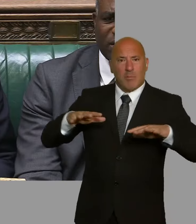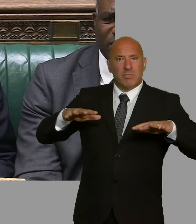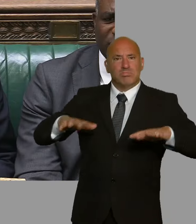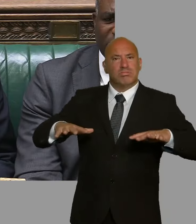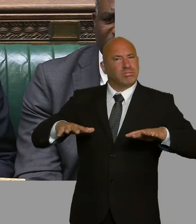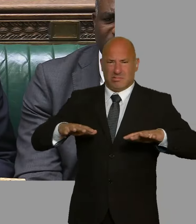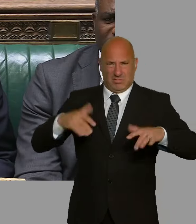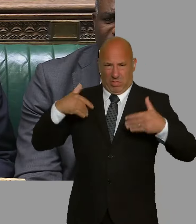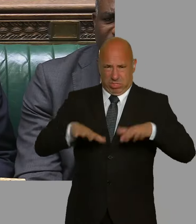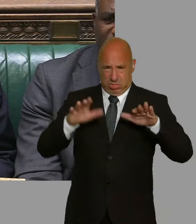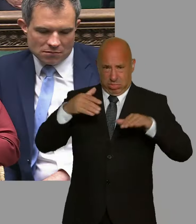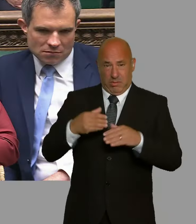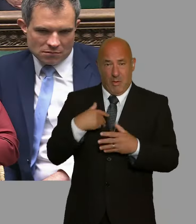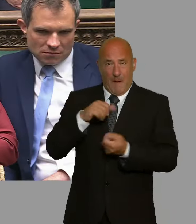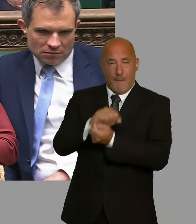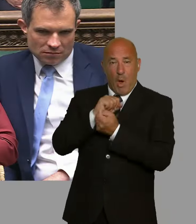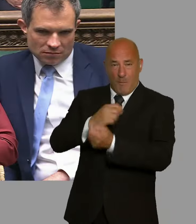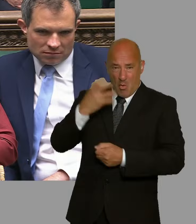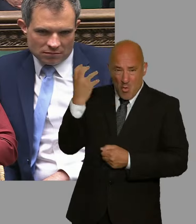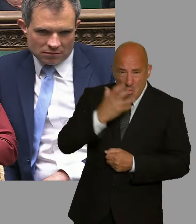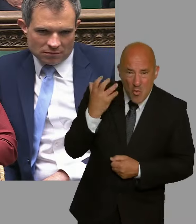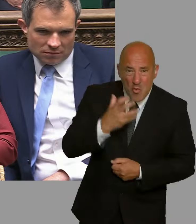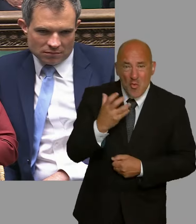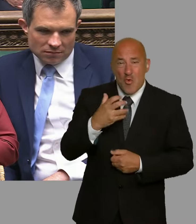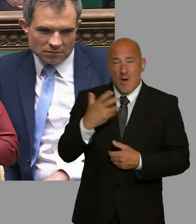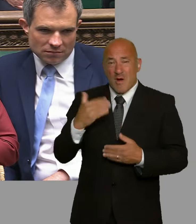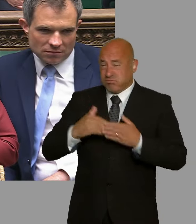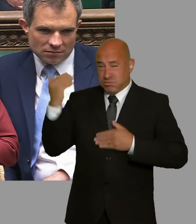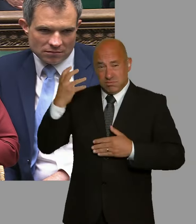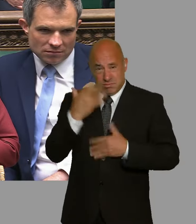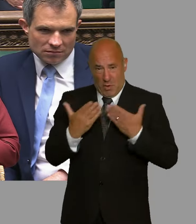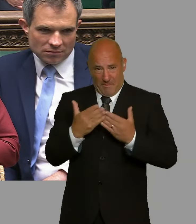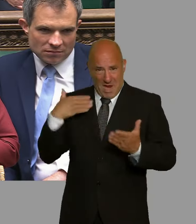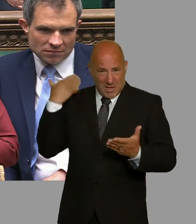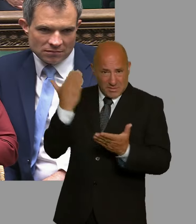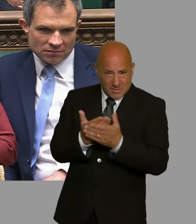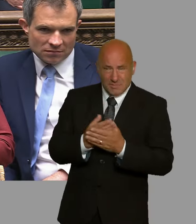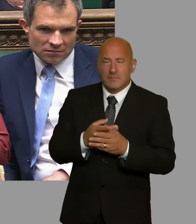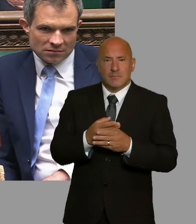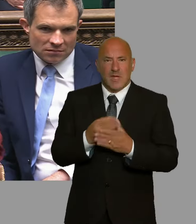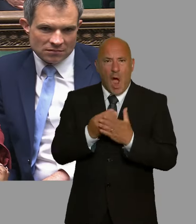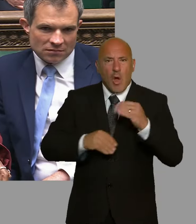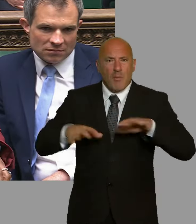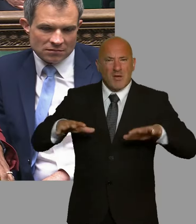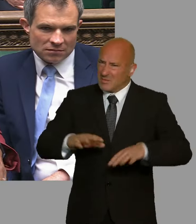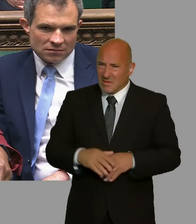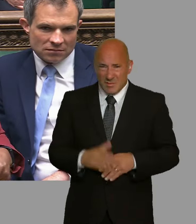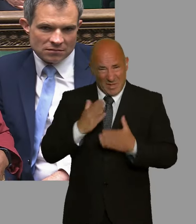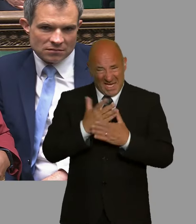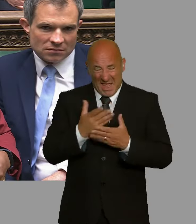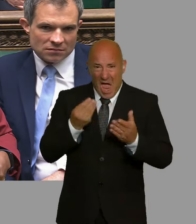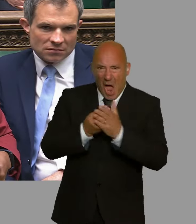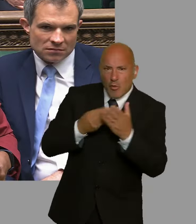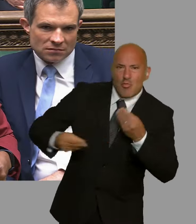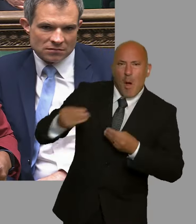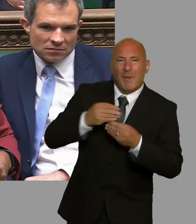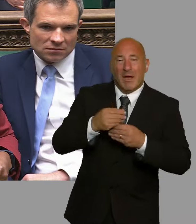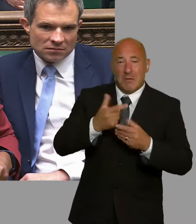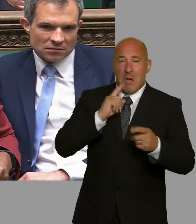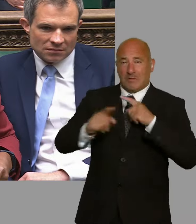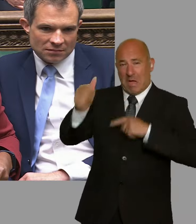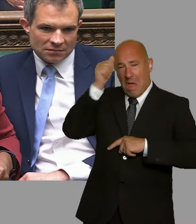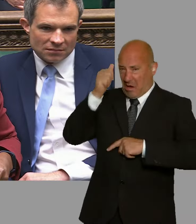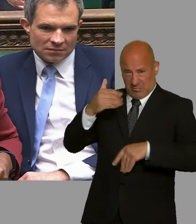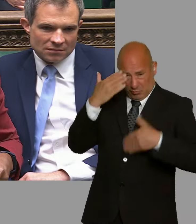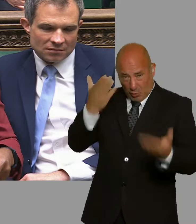no detail. So let's move to another area of confusion. Can we get a simple answer? Will the government keep the